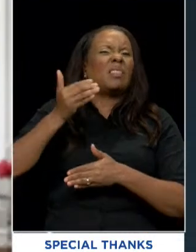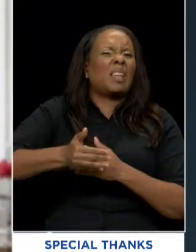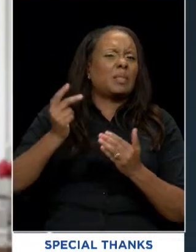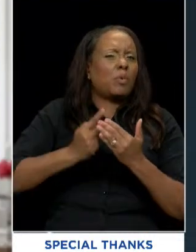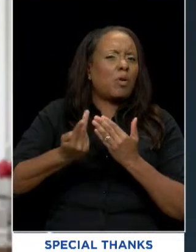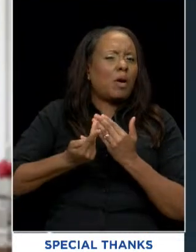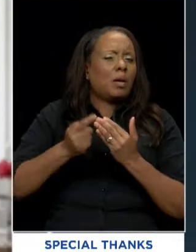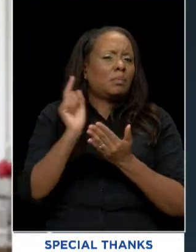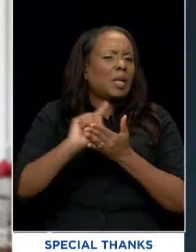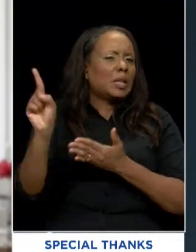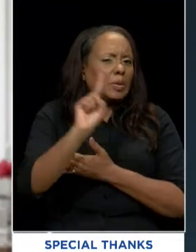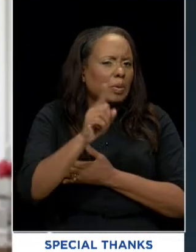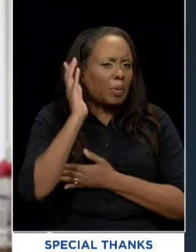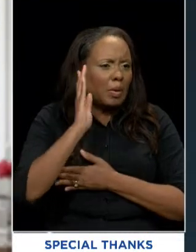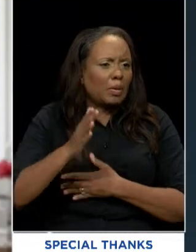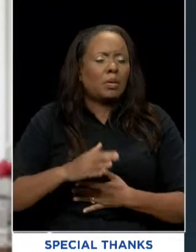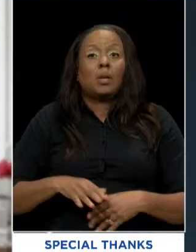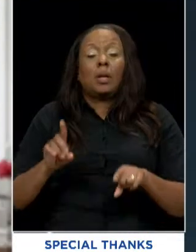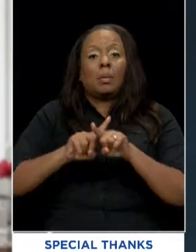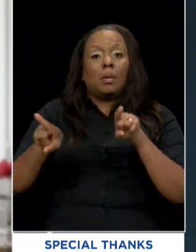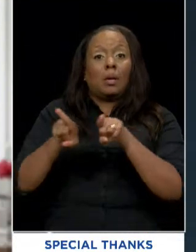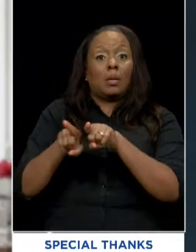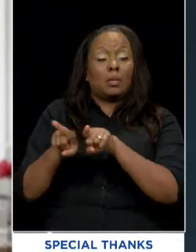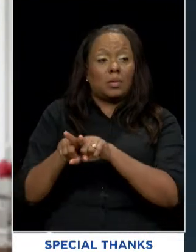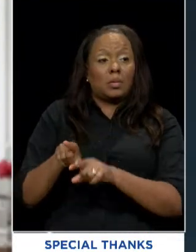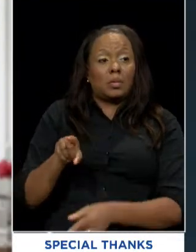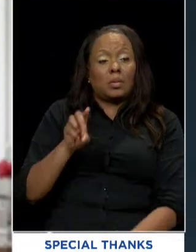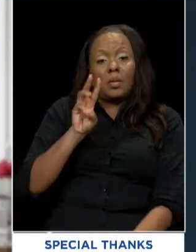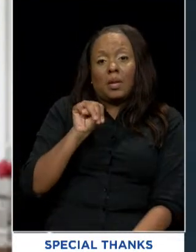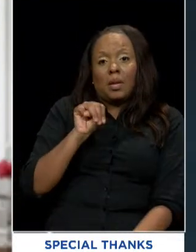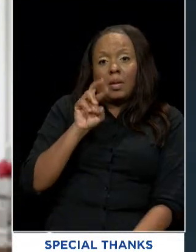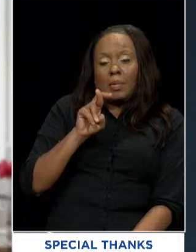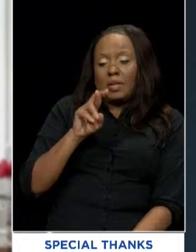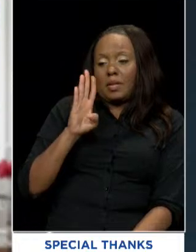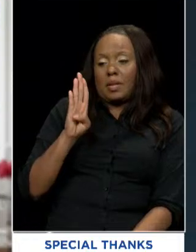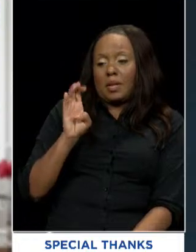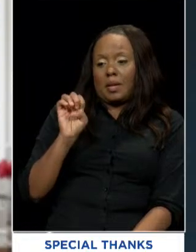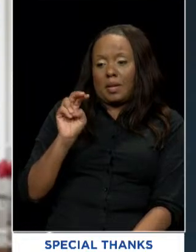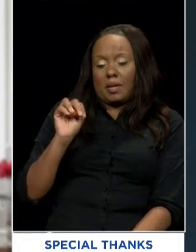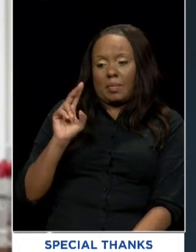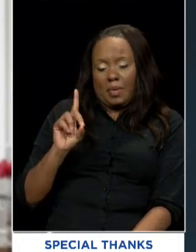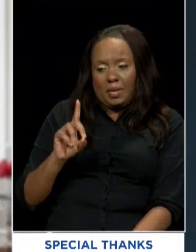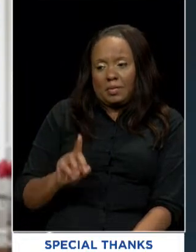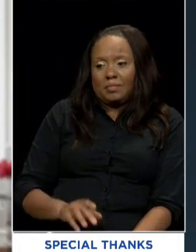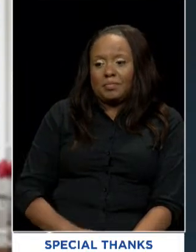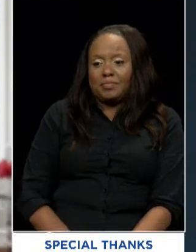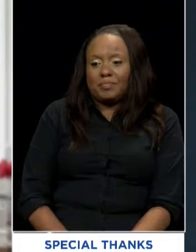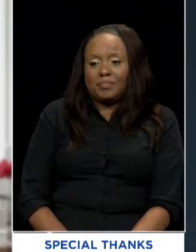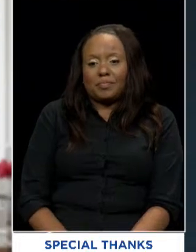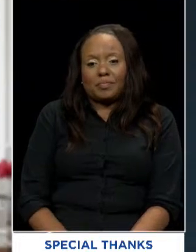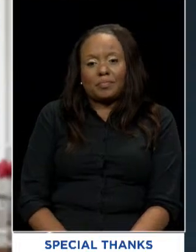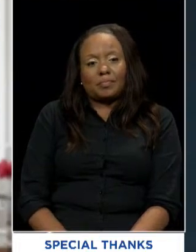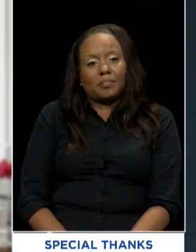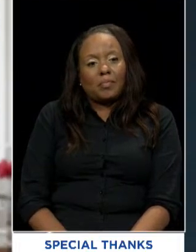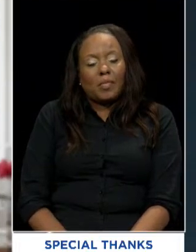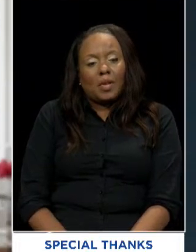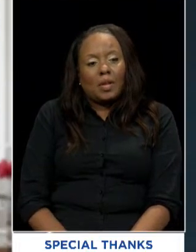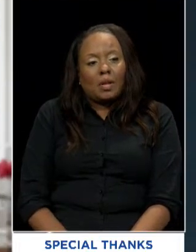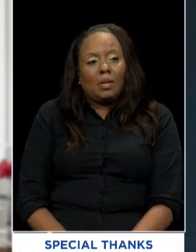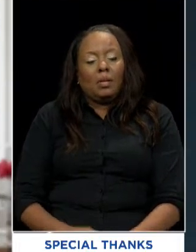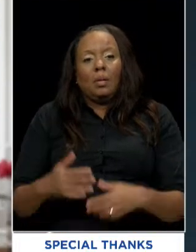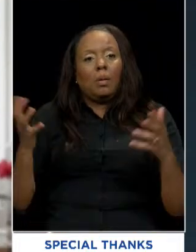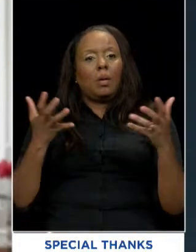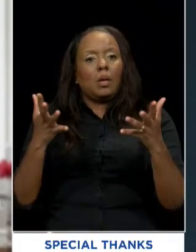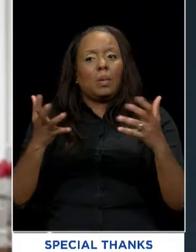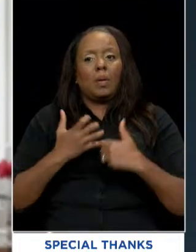hearing all that Mr. Bend also mentioned in terms of timeliness, what would you want to say about the importance of getting